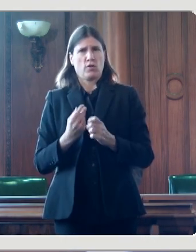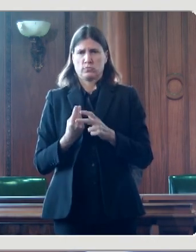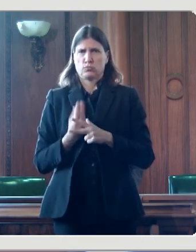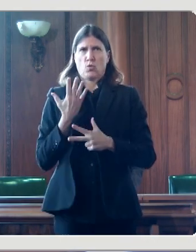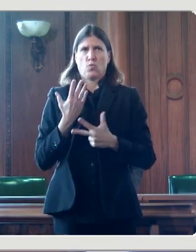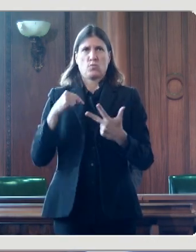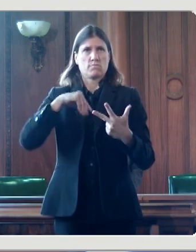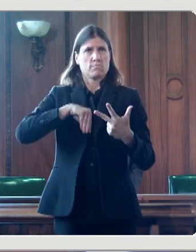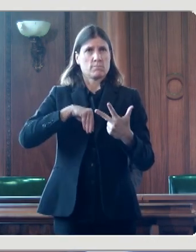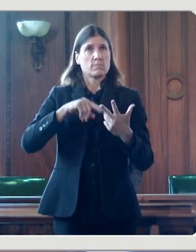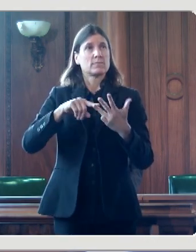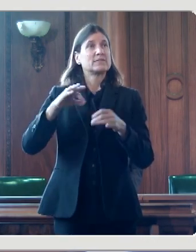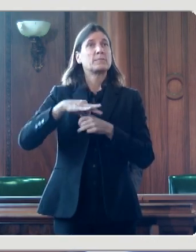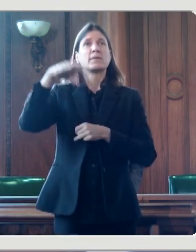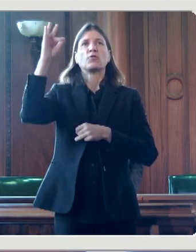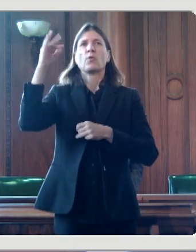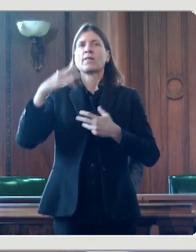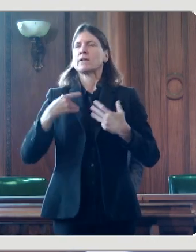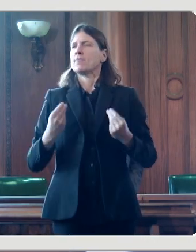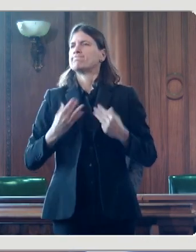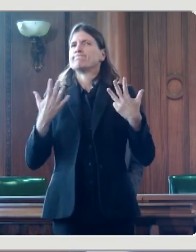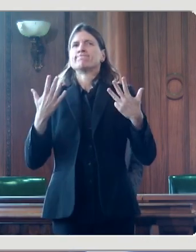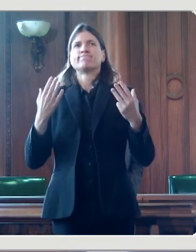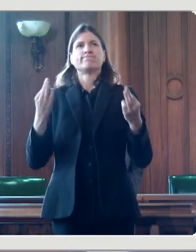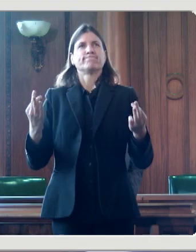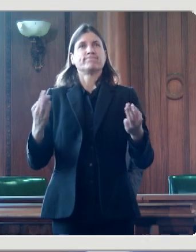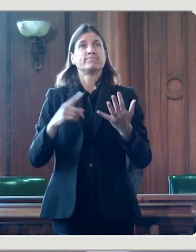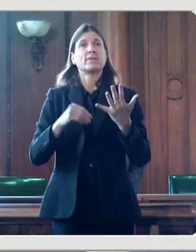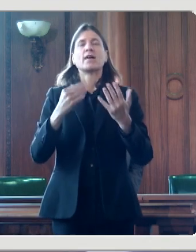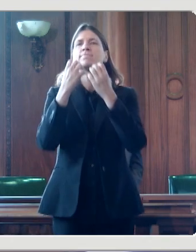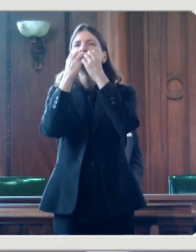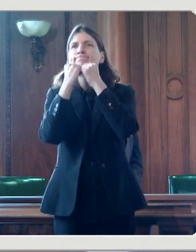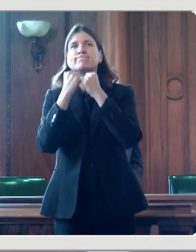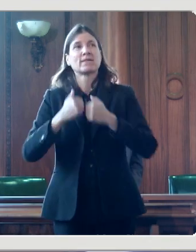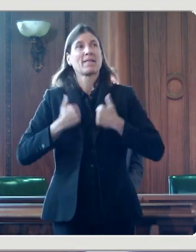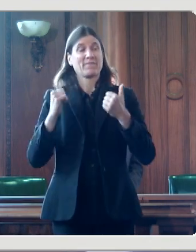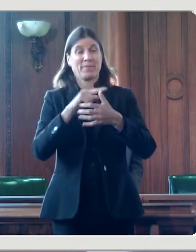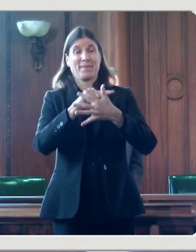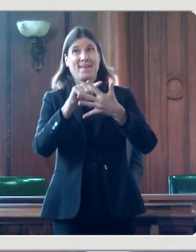life. Now, when we look back at 2020, there's a lot